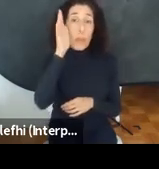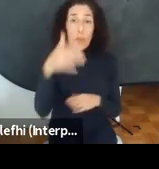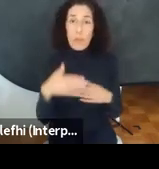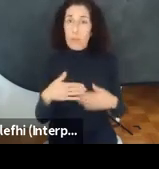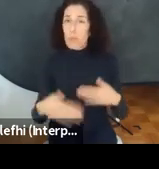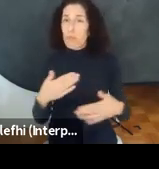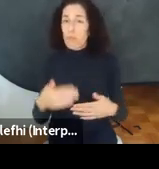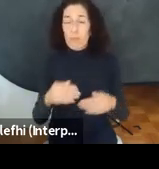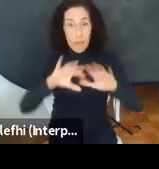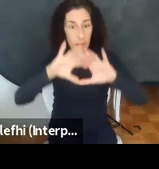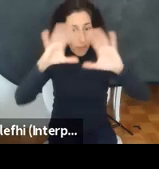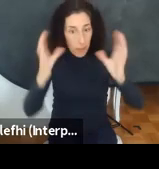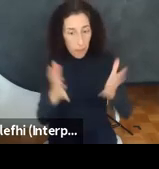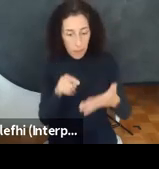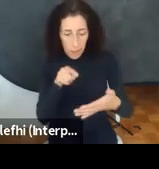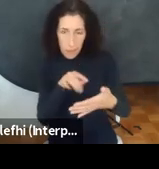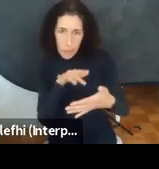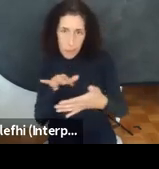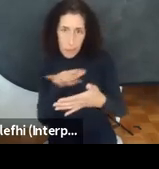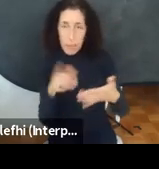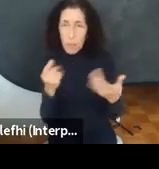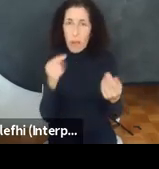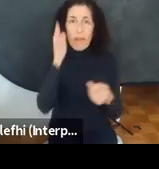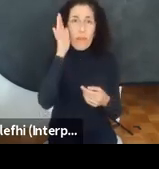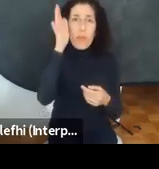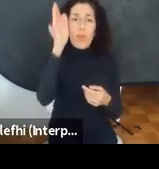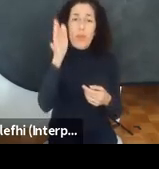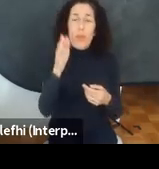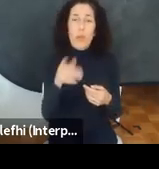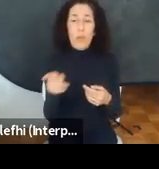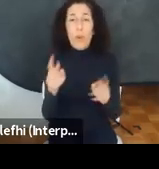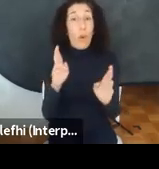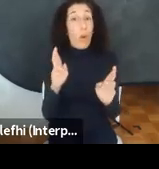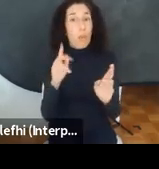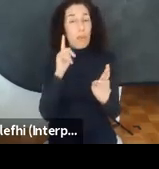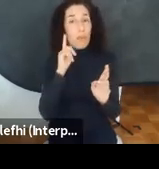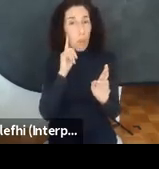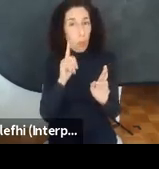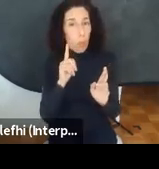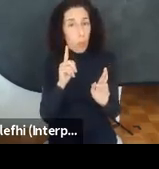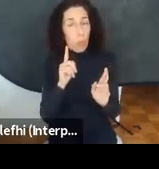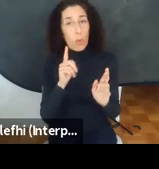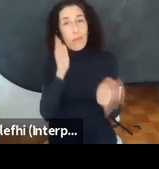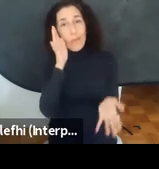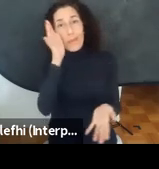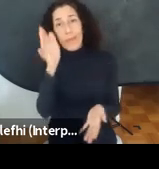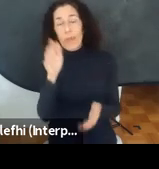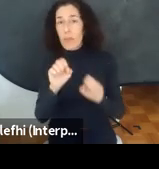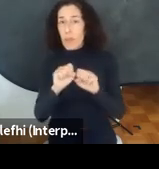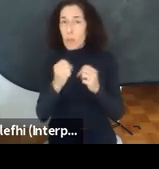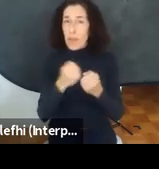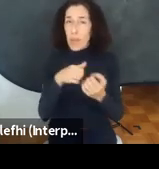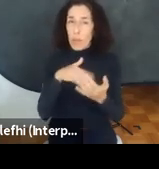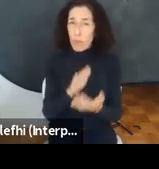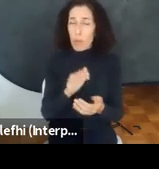ball in front of you, what would you like to see happen in terms of the way society treats people with disabilities